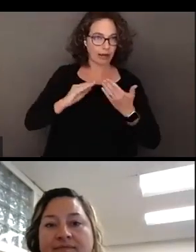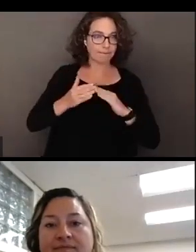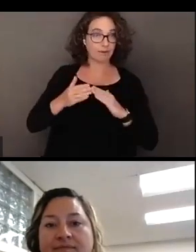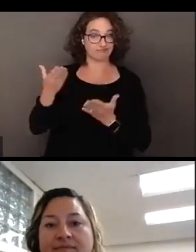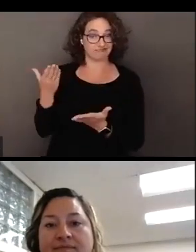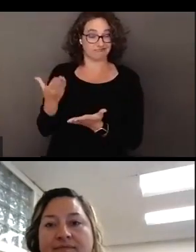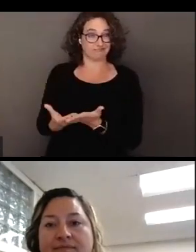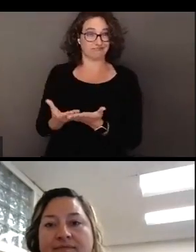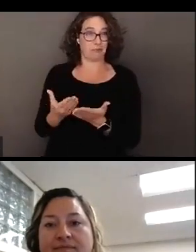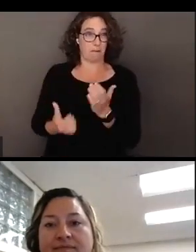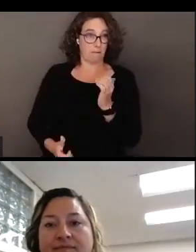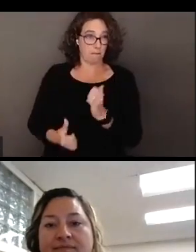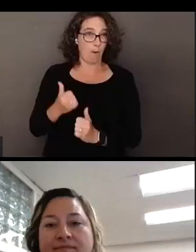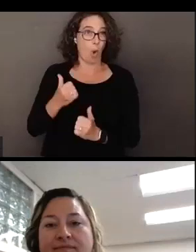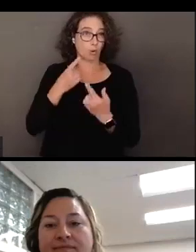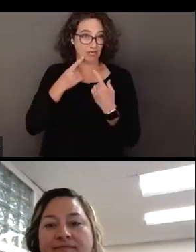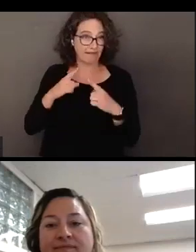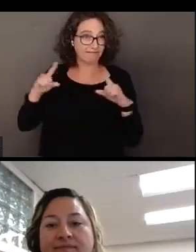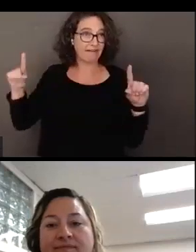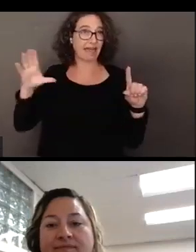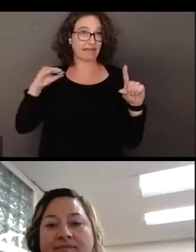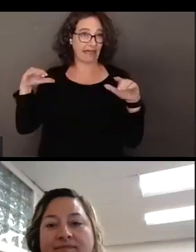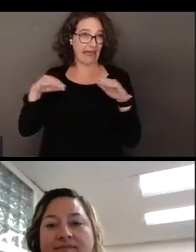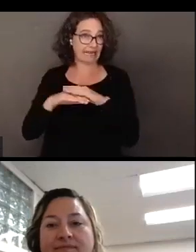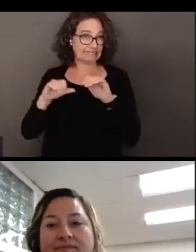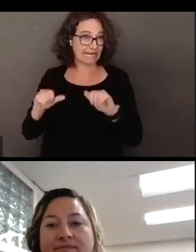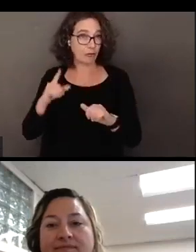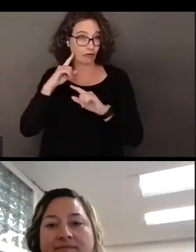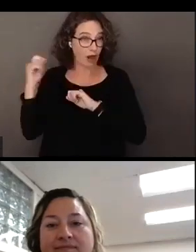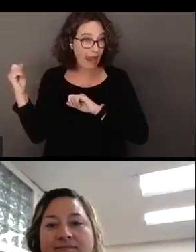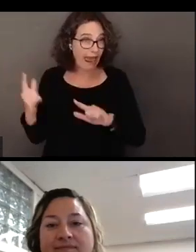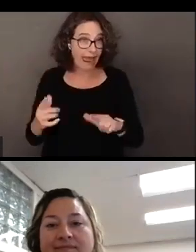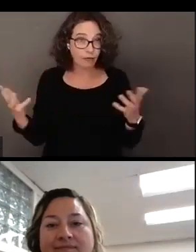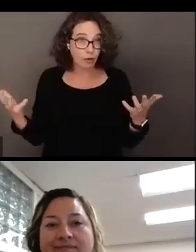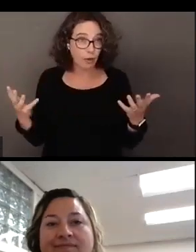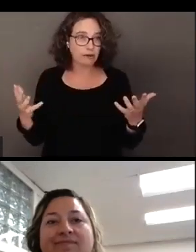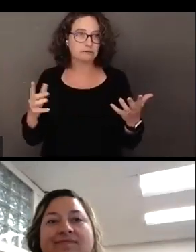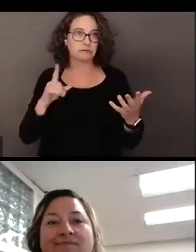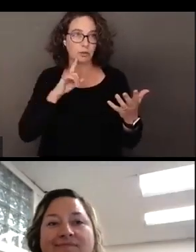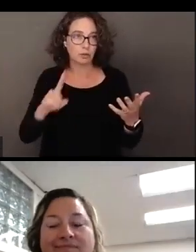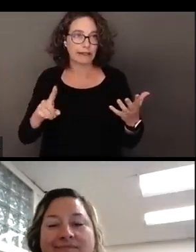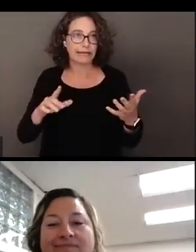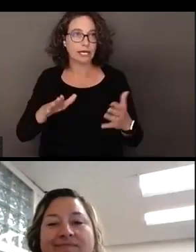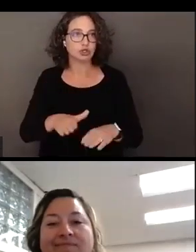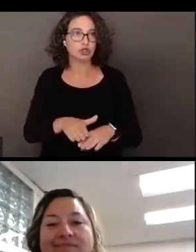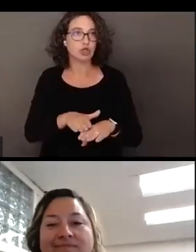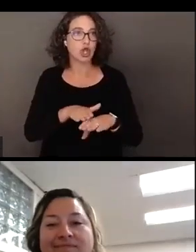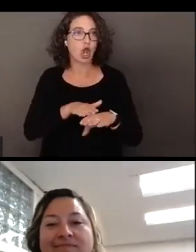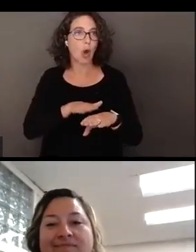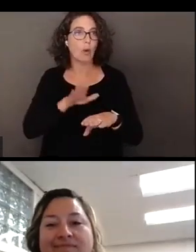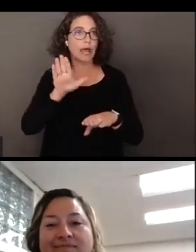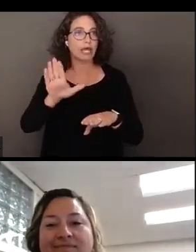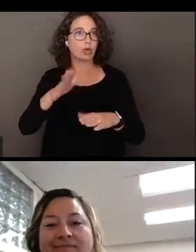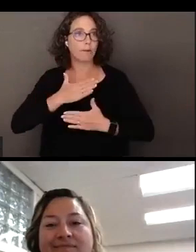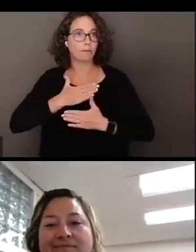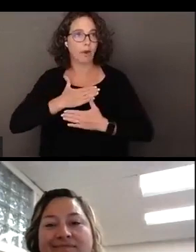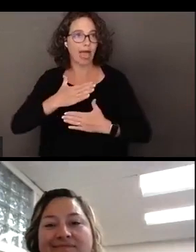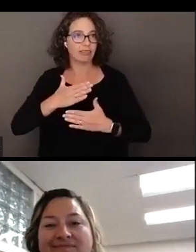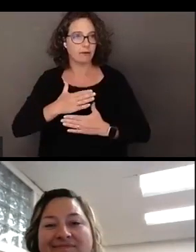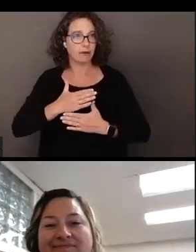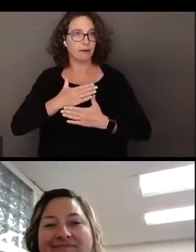most effective and accessible for everyone is really just slowing down your breath. And I can say from